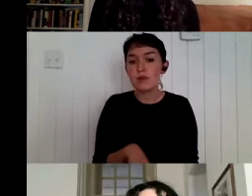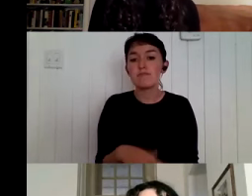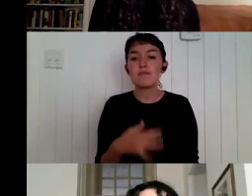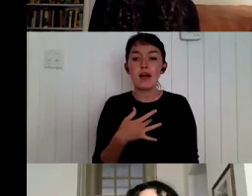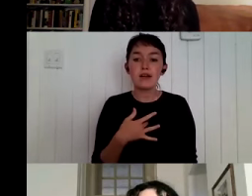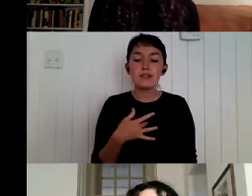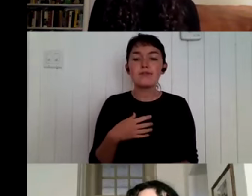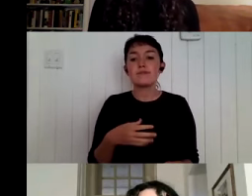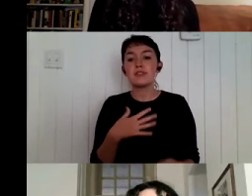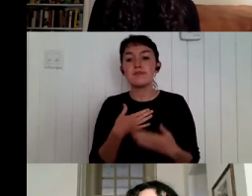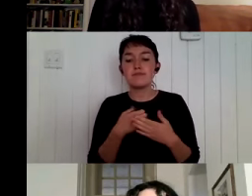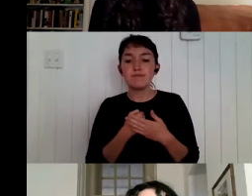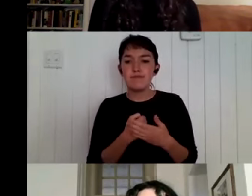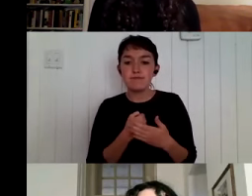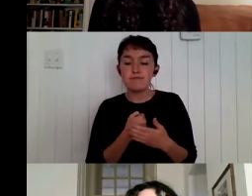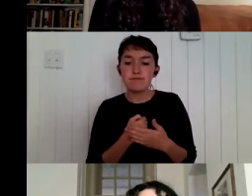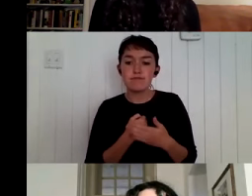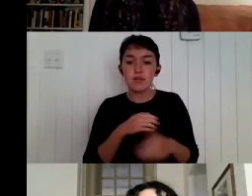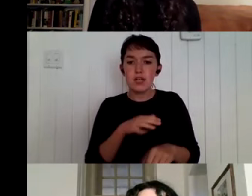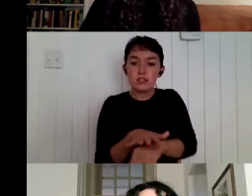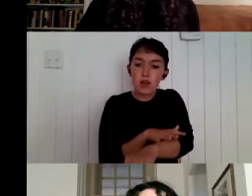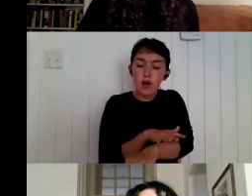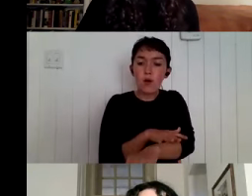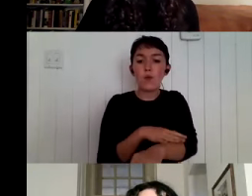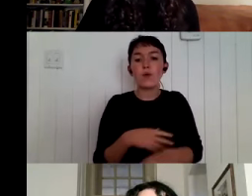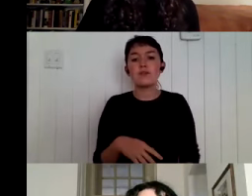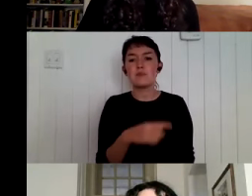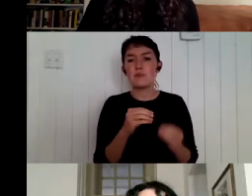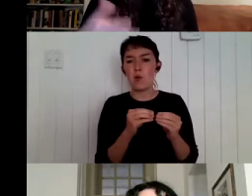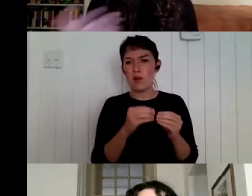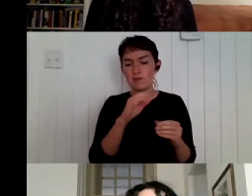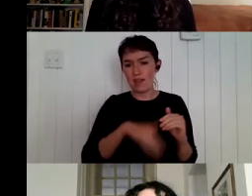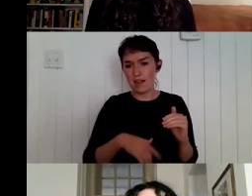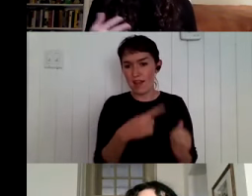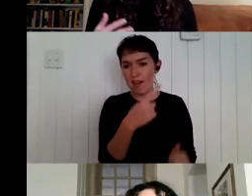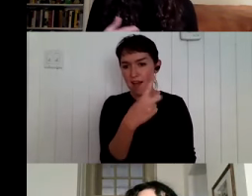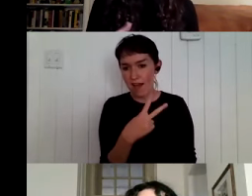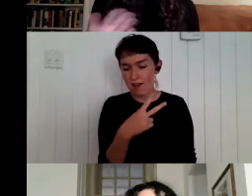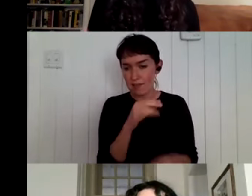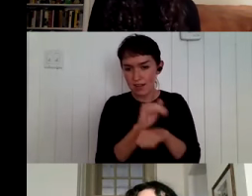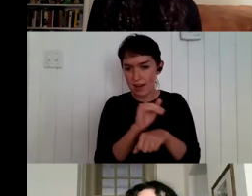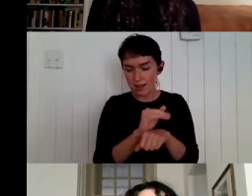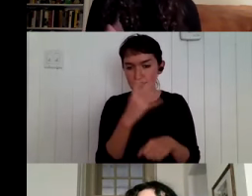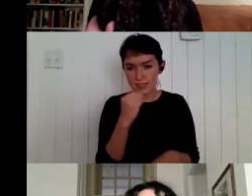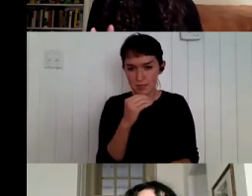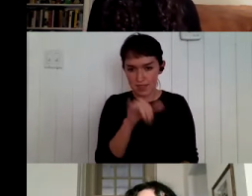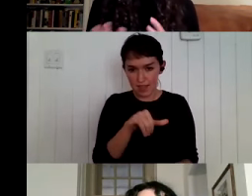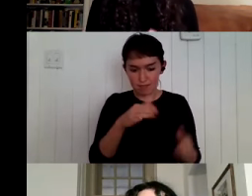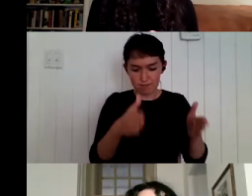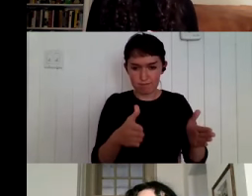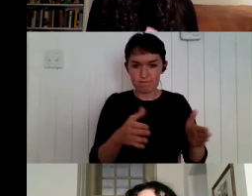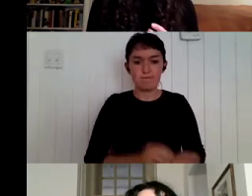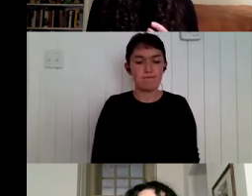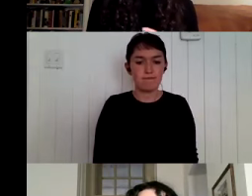stage you spend the most time in, up to half of the night of sleep. Then slow wave sleep is our deep sleep. And this is the sleep